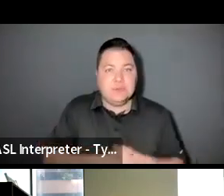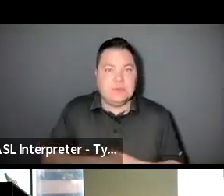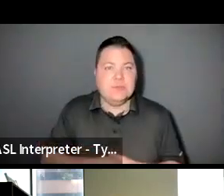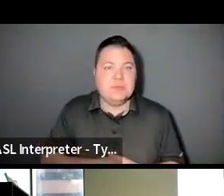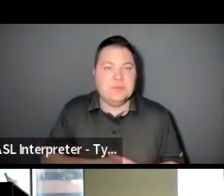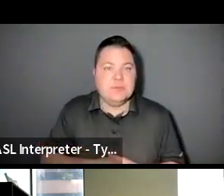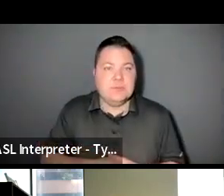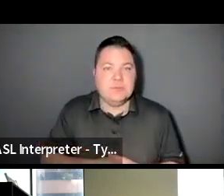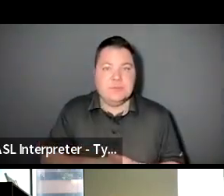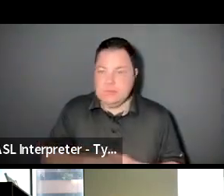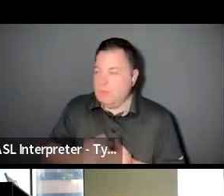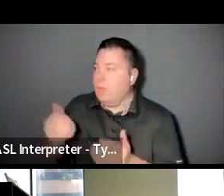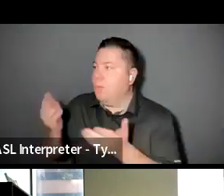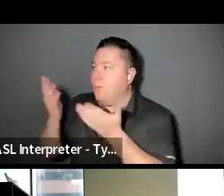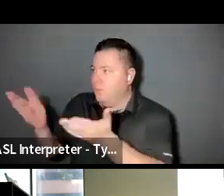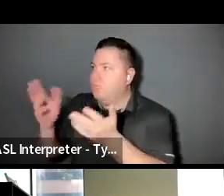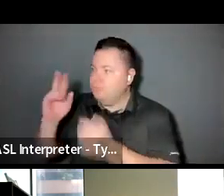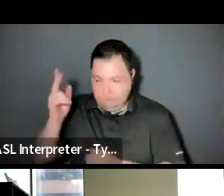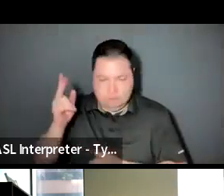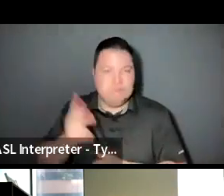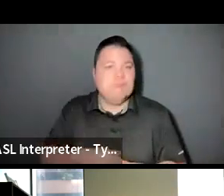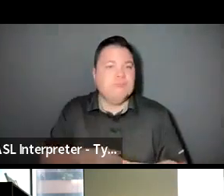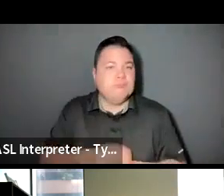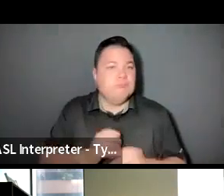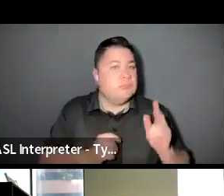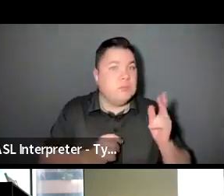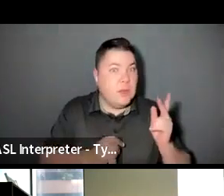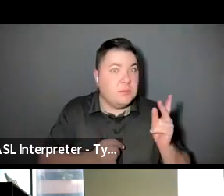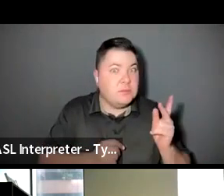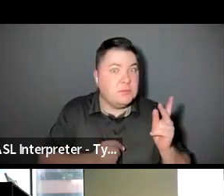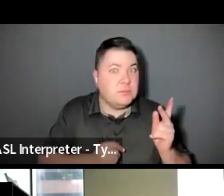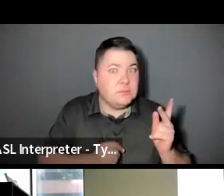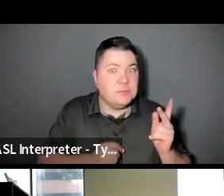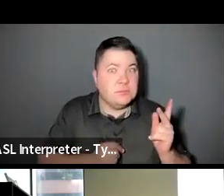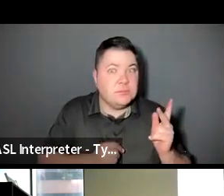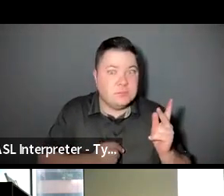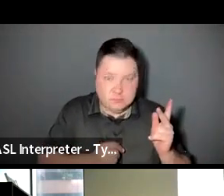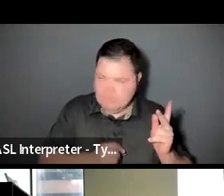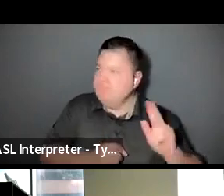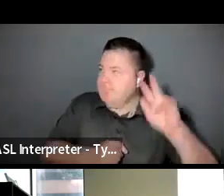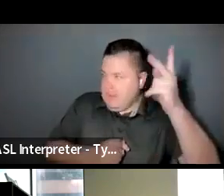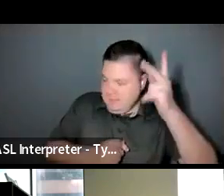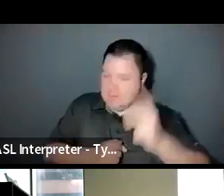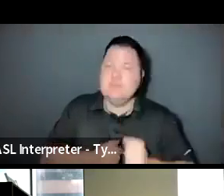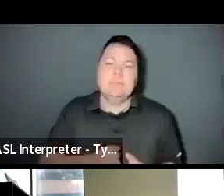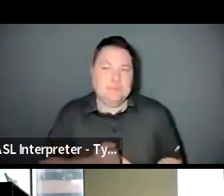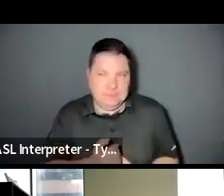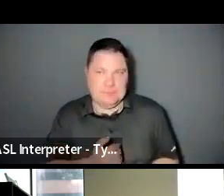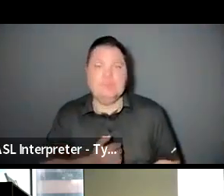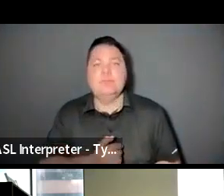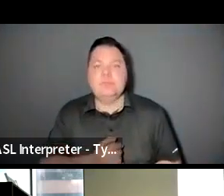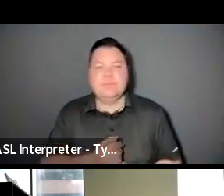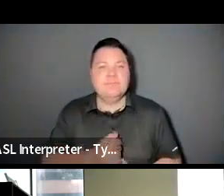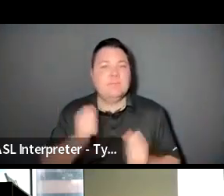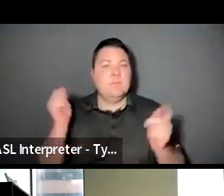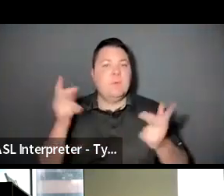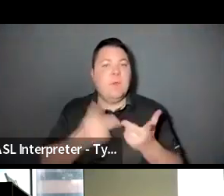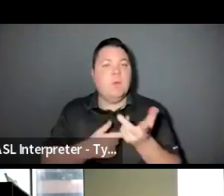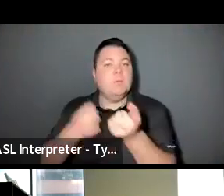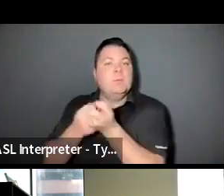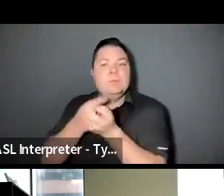So moved. Have a second? Second. All in favor say